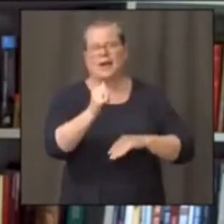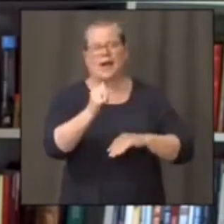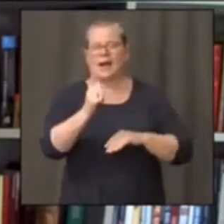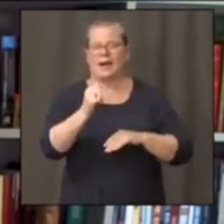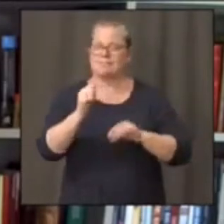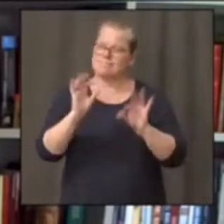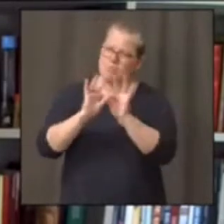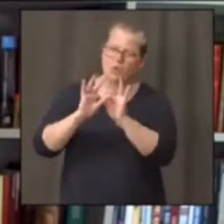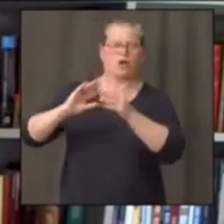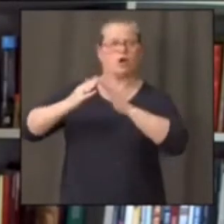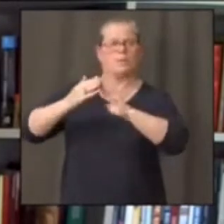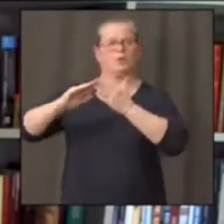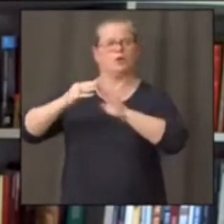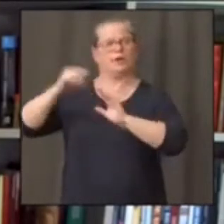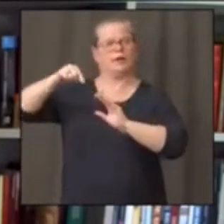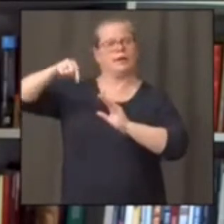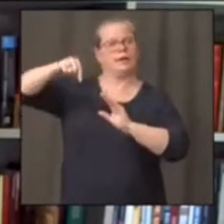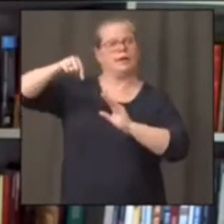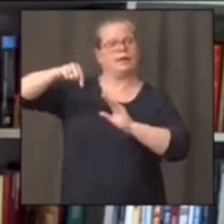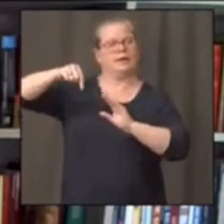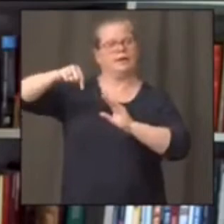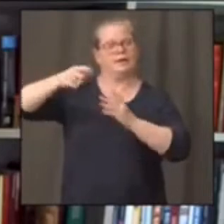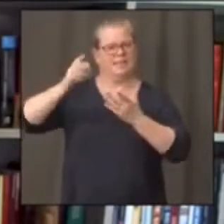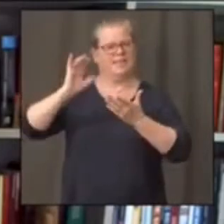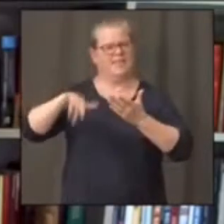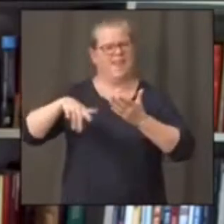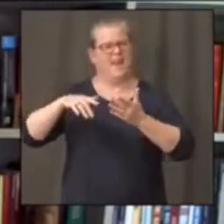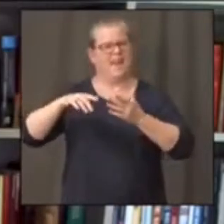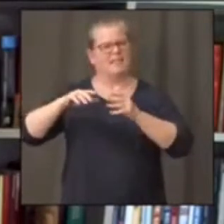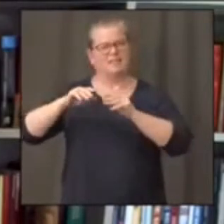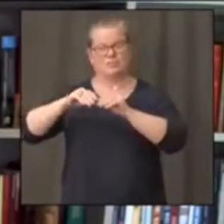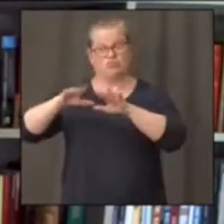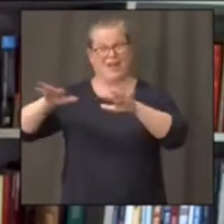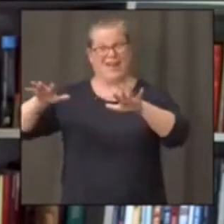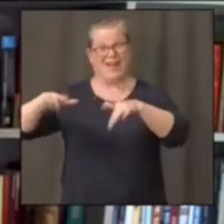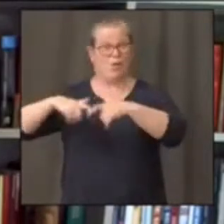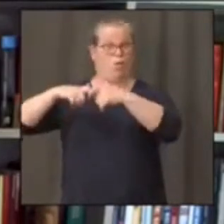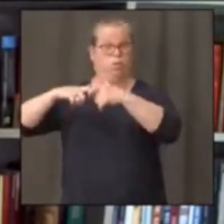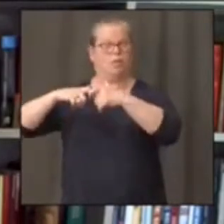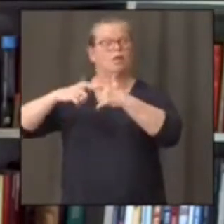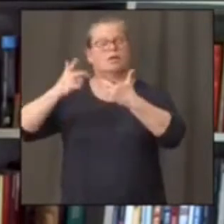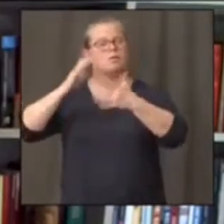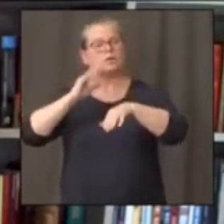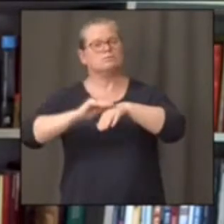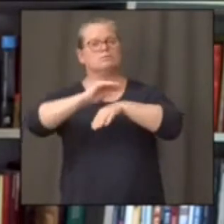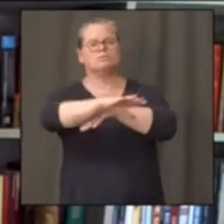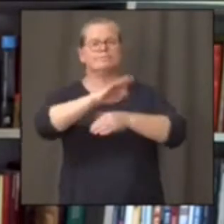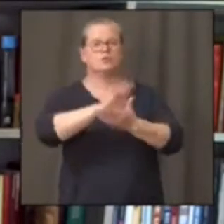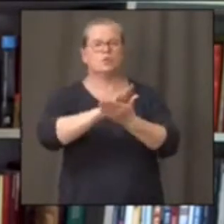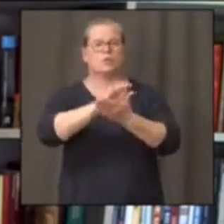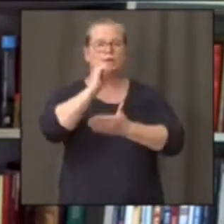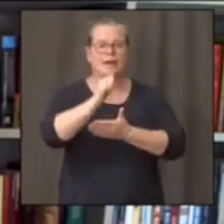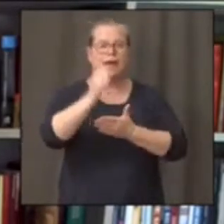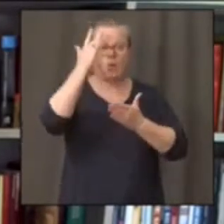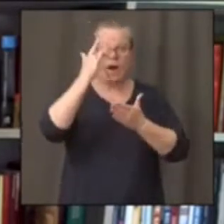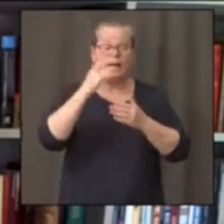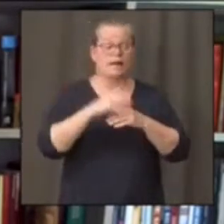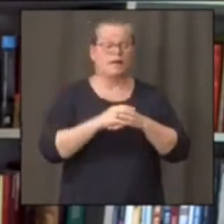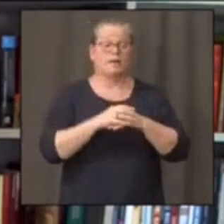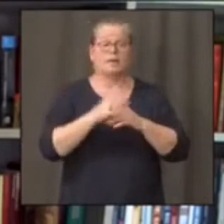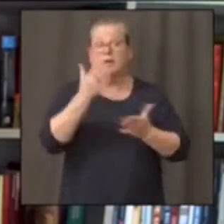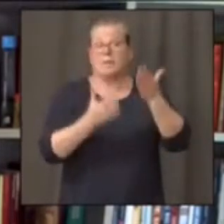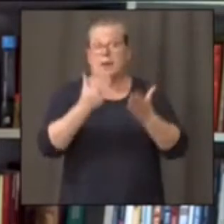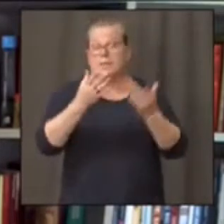barrier, the 100% barrier. And that's because our tests, many people in the beginning of when they gotten